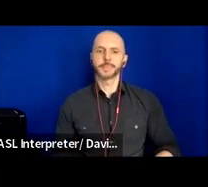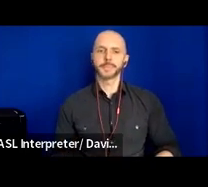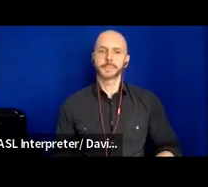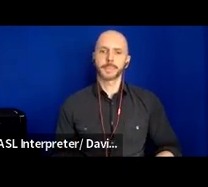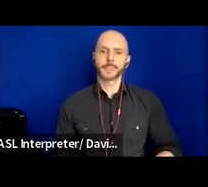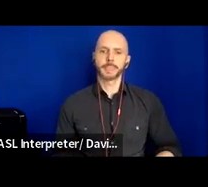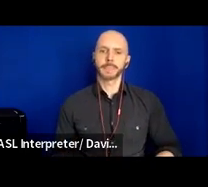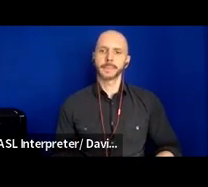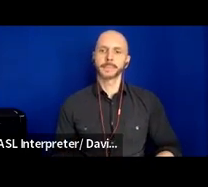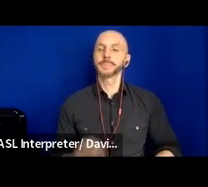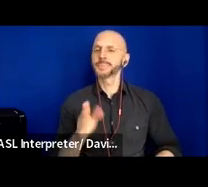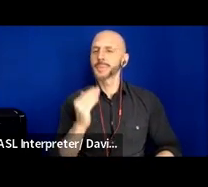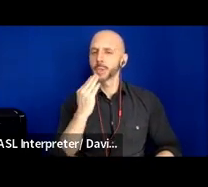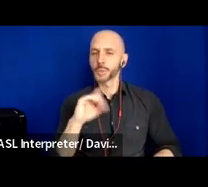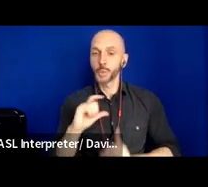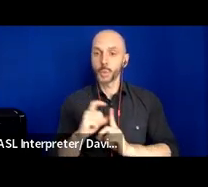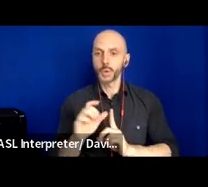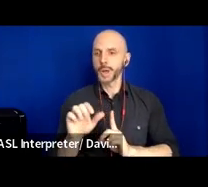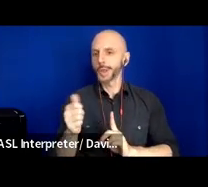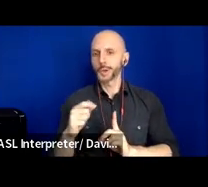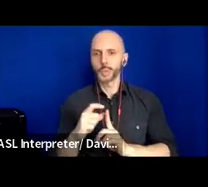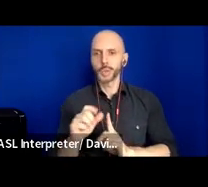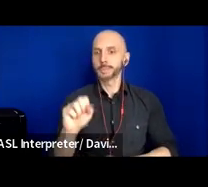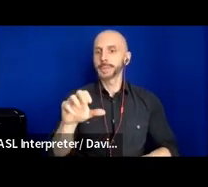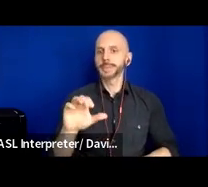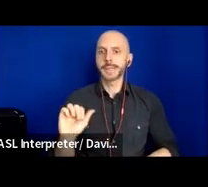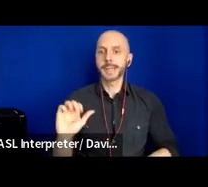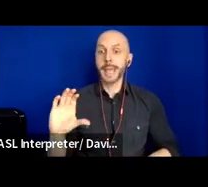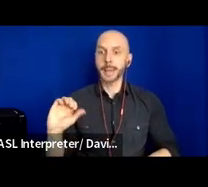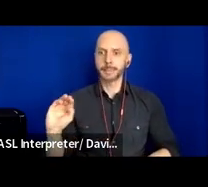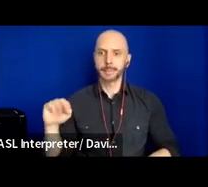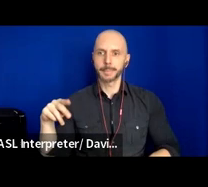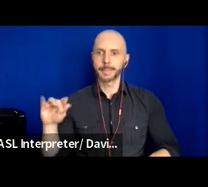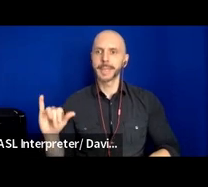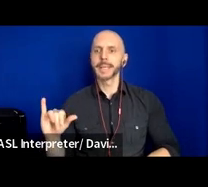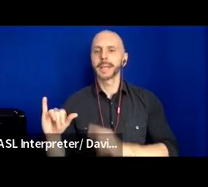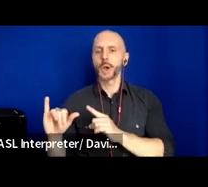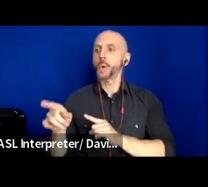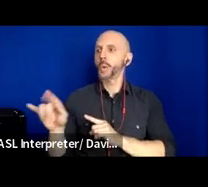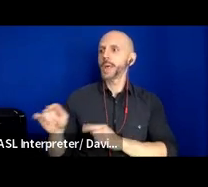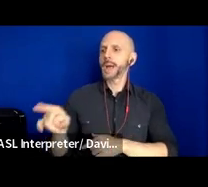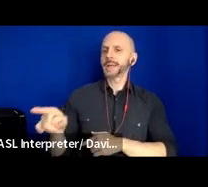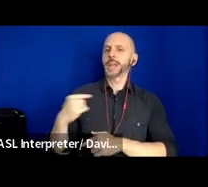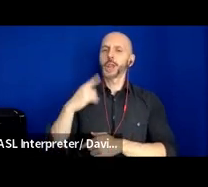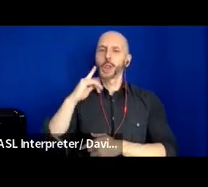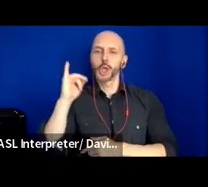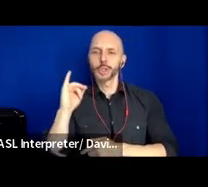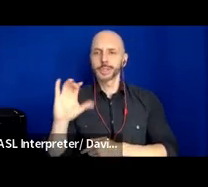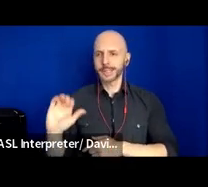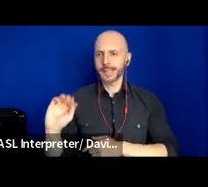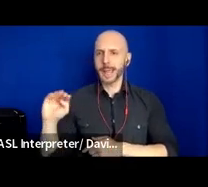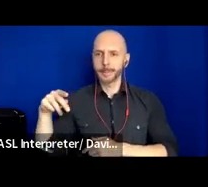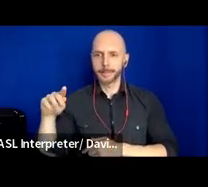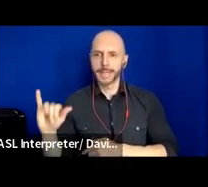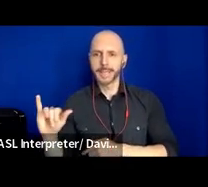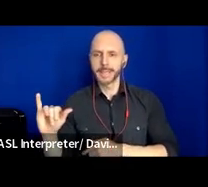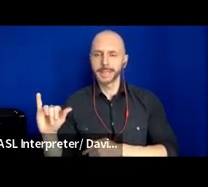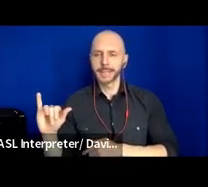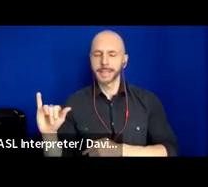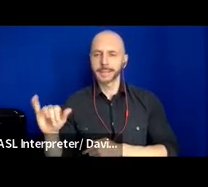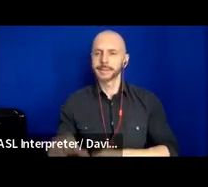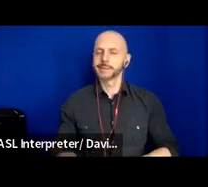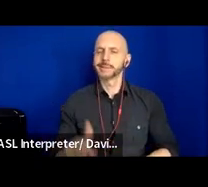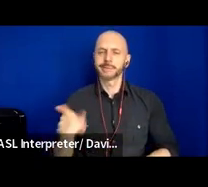And any of you, there was a big fashion exhibition recently, the Met, I think a few years ago, which was all about camp. And